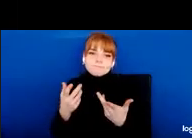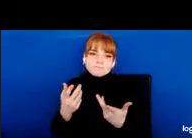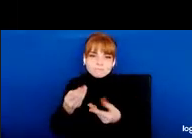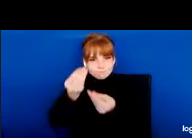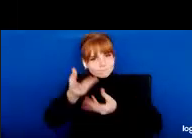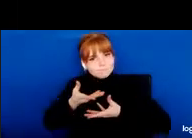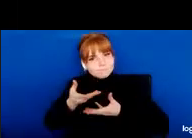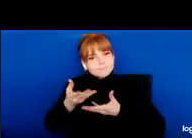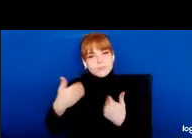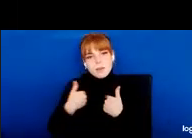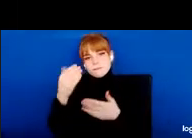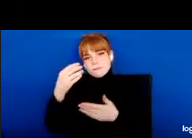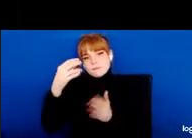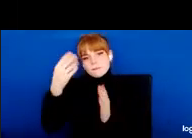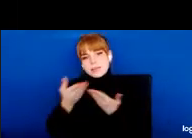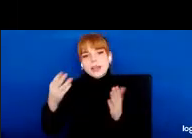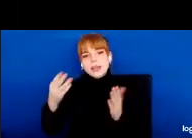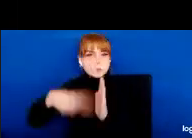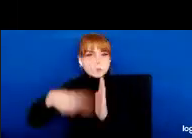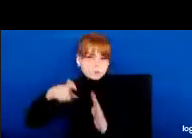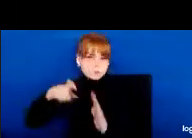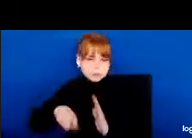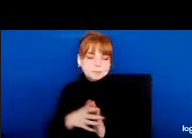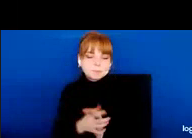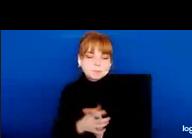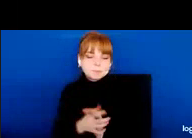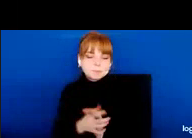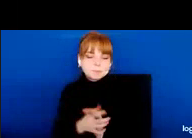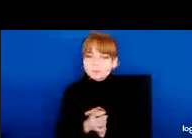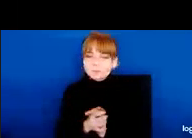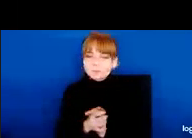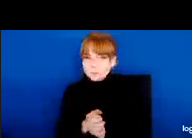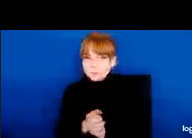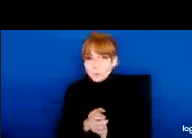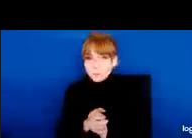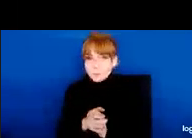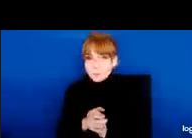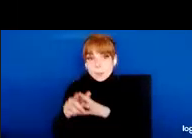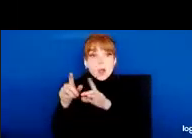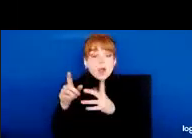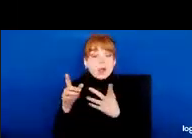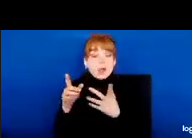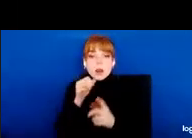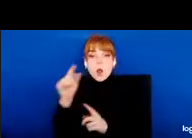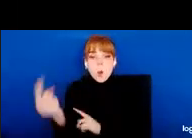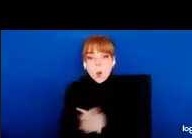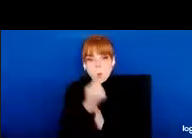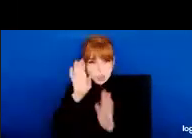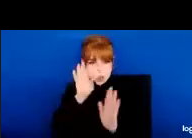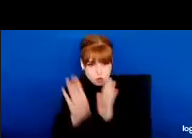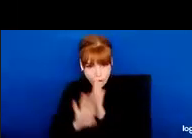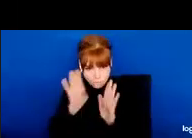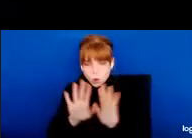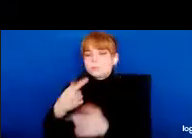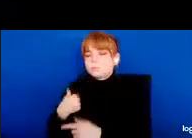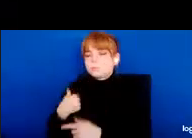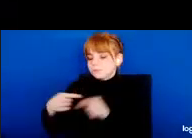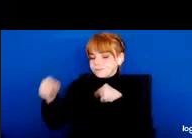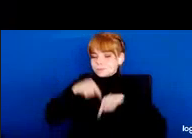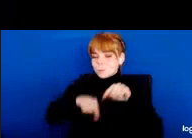And I mentioned earlier that beyond just graphics, it also does talk. I actually wanted to make one other point with these